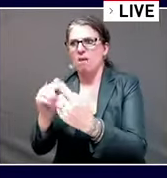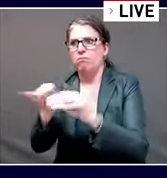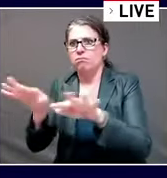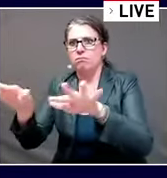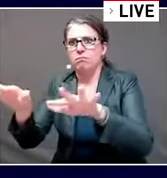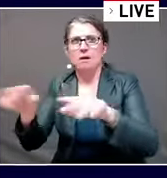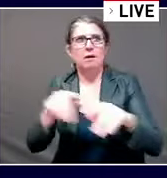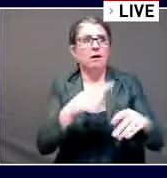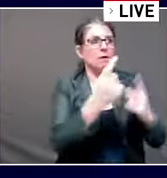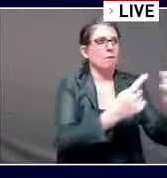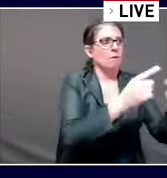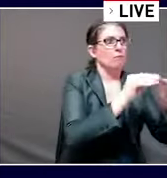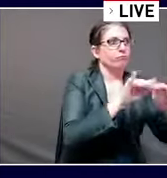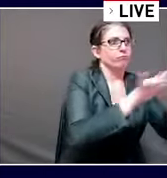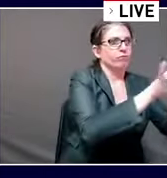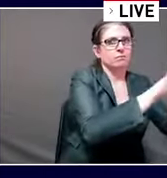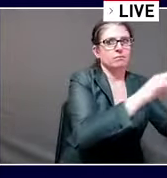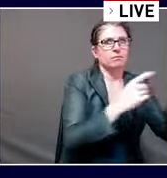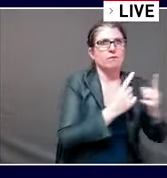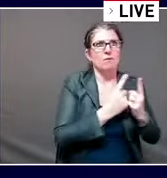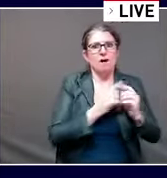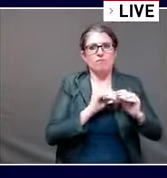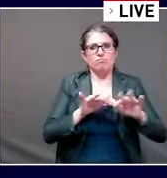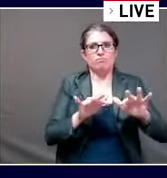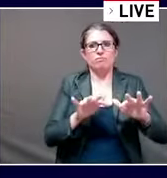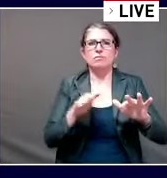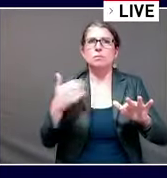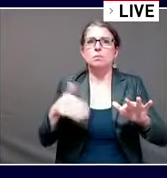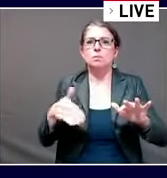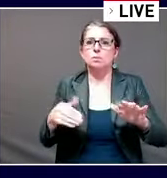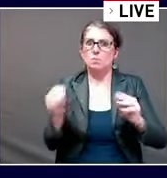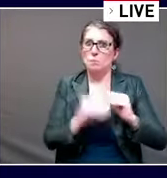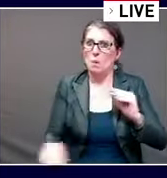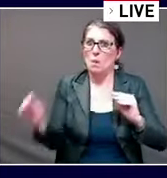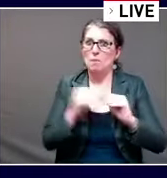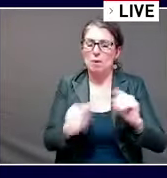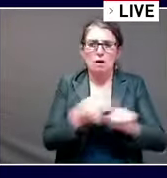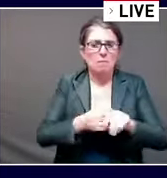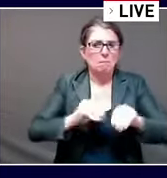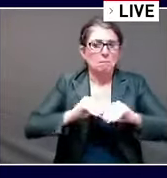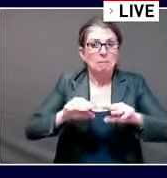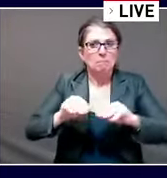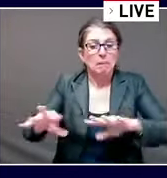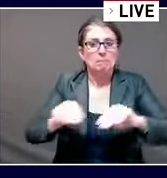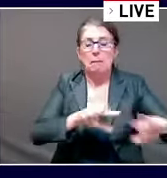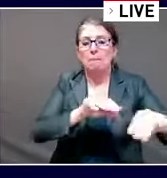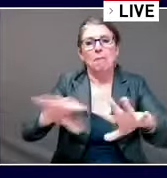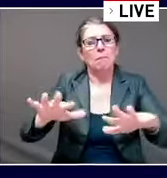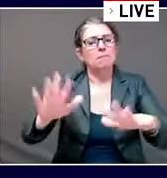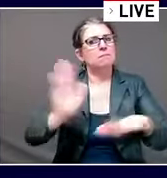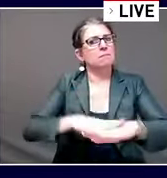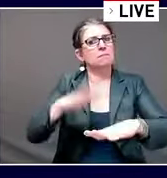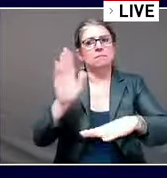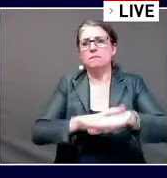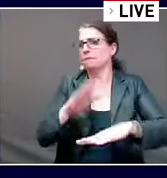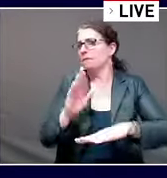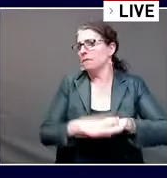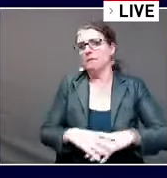Next up, I'd like to take a moment to talk about where we are with respect to testing. Right now, the 7-day